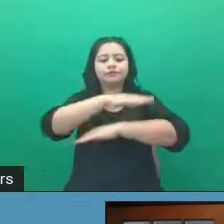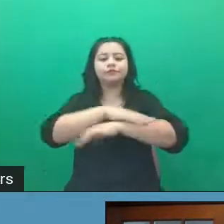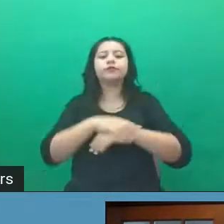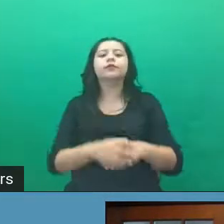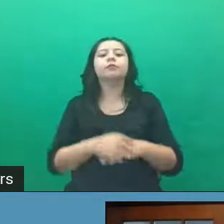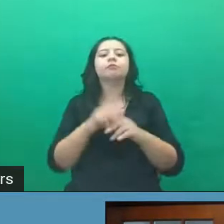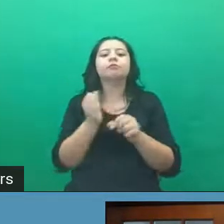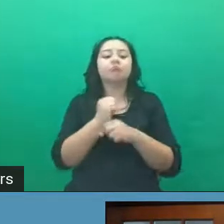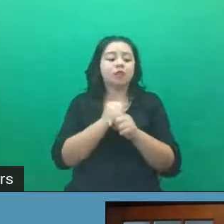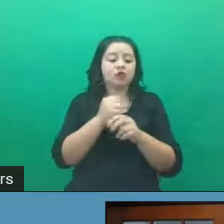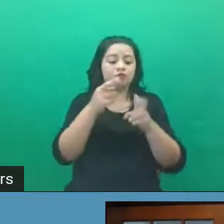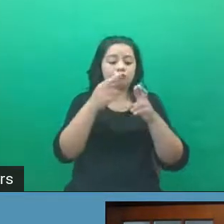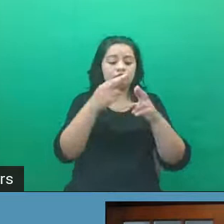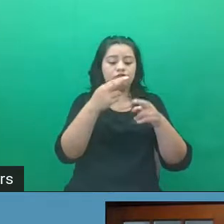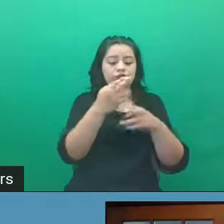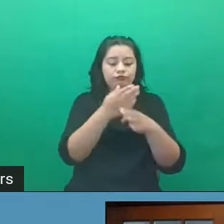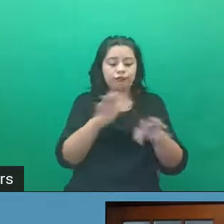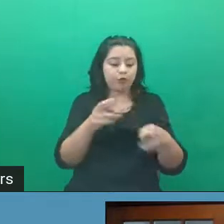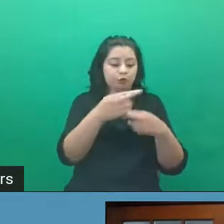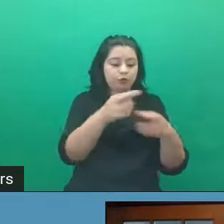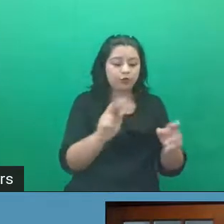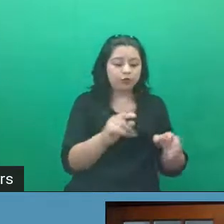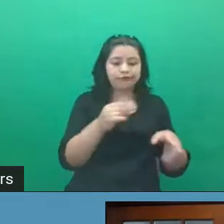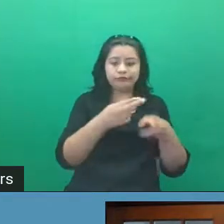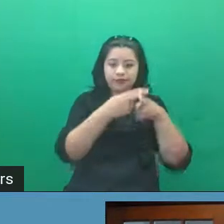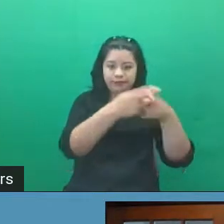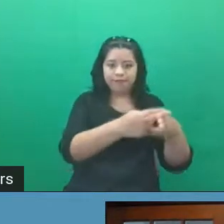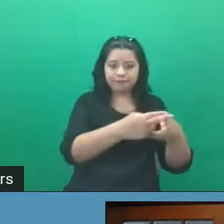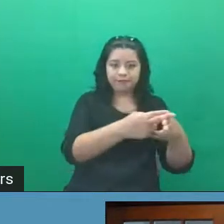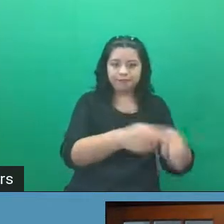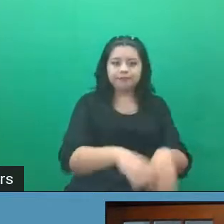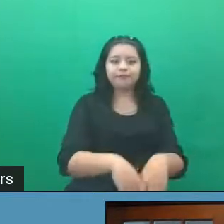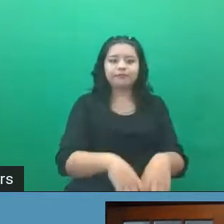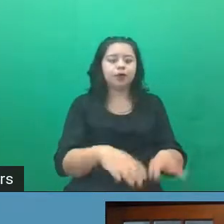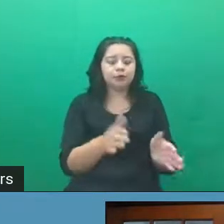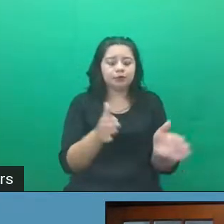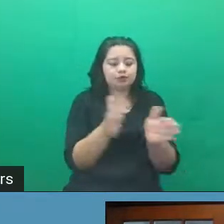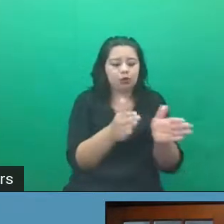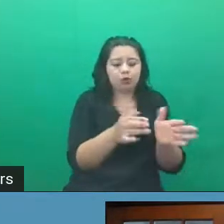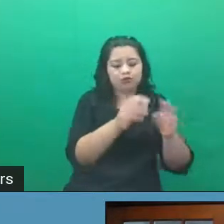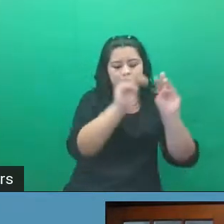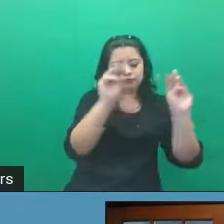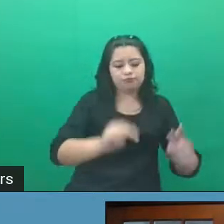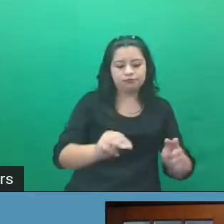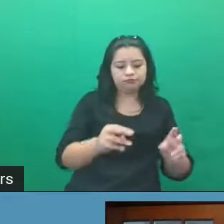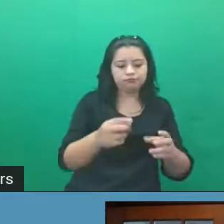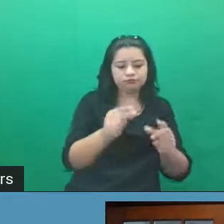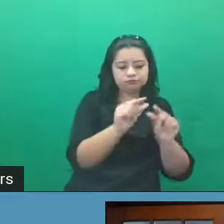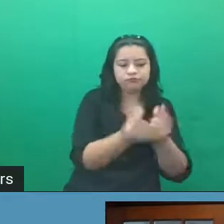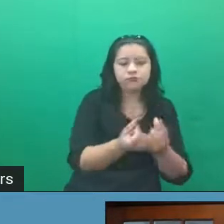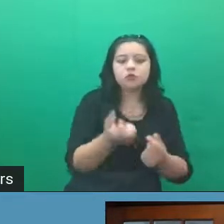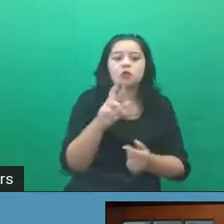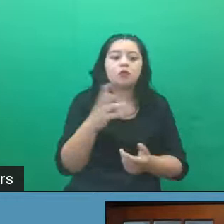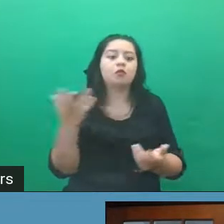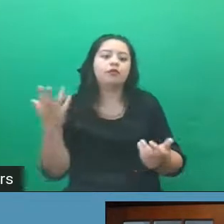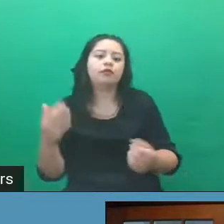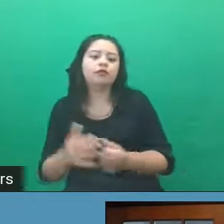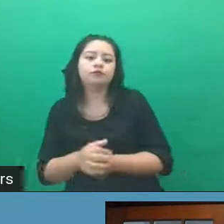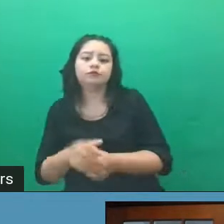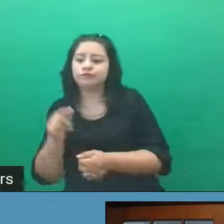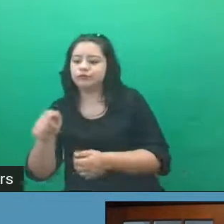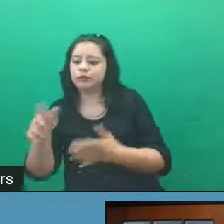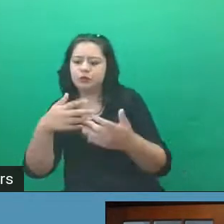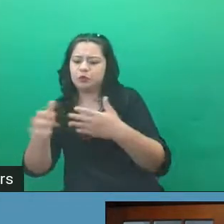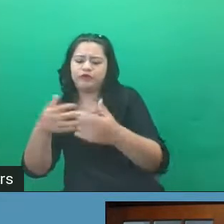breakout room, give it a name. Maybe it's the small museum group. Maybe it's the